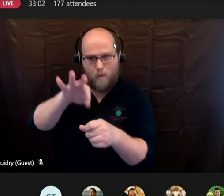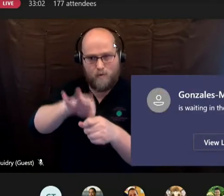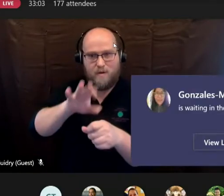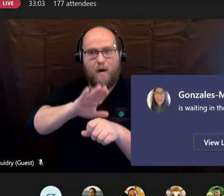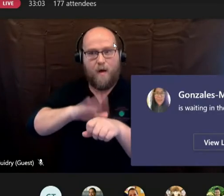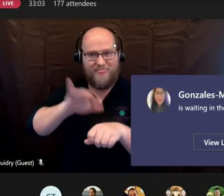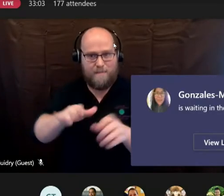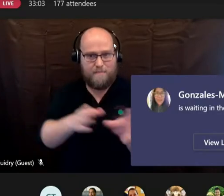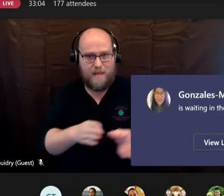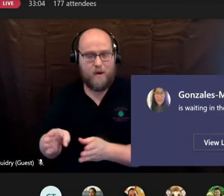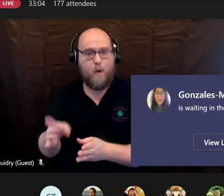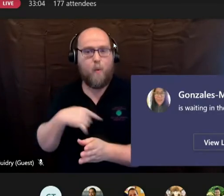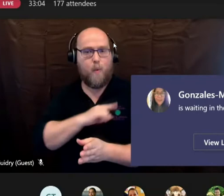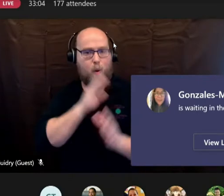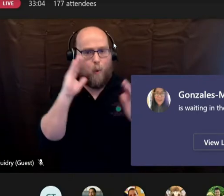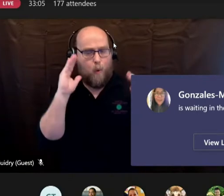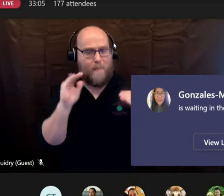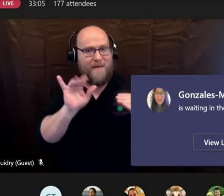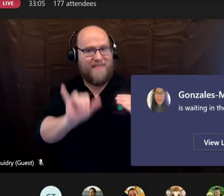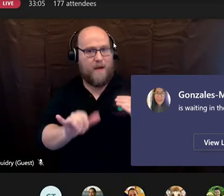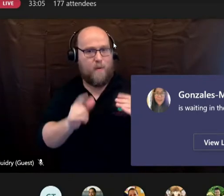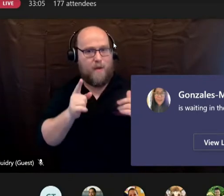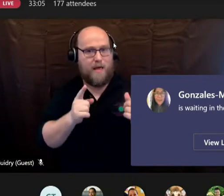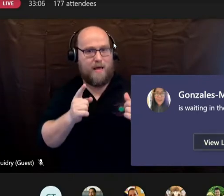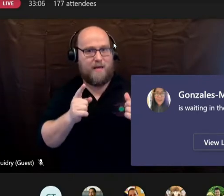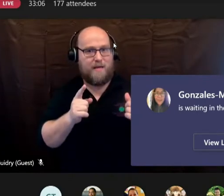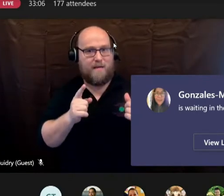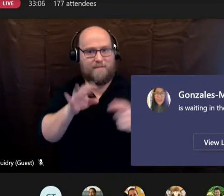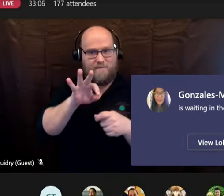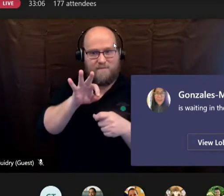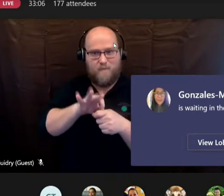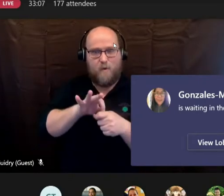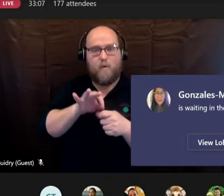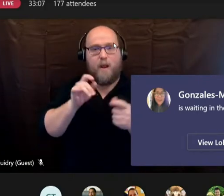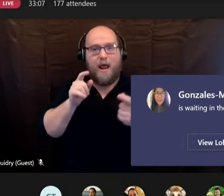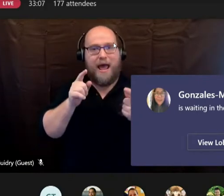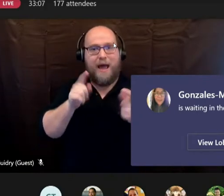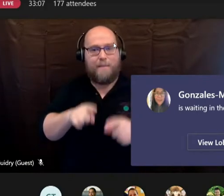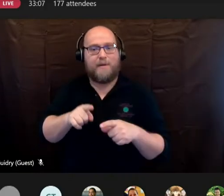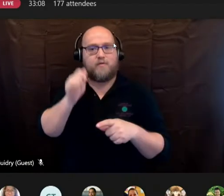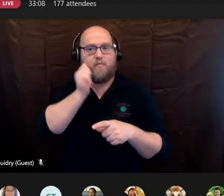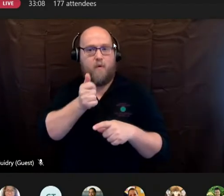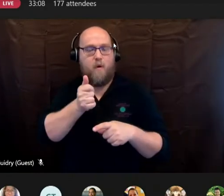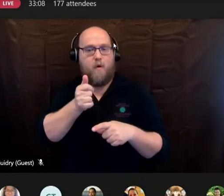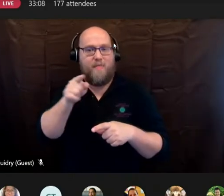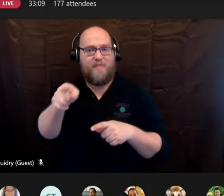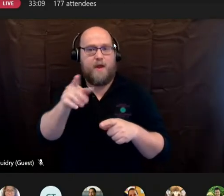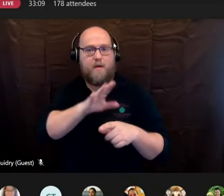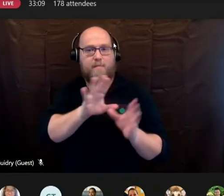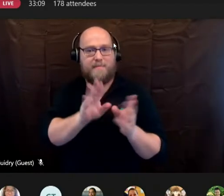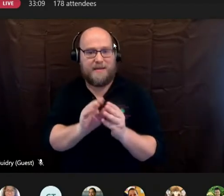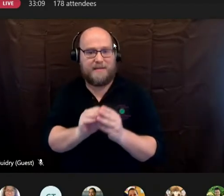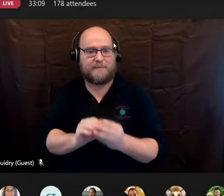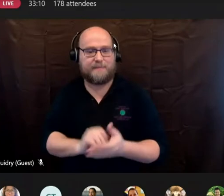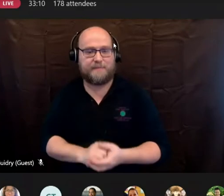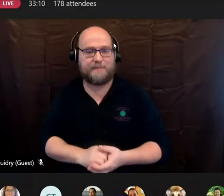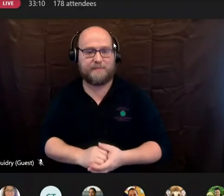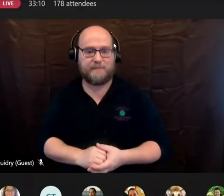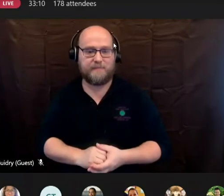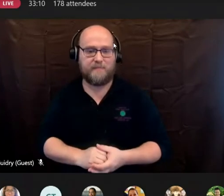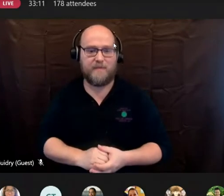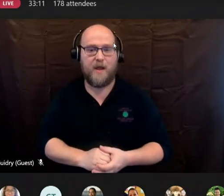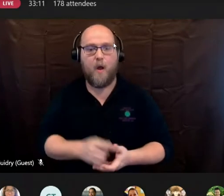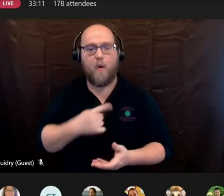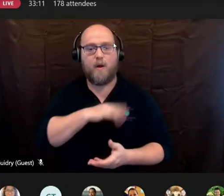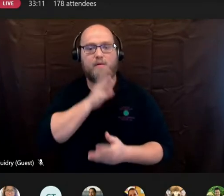Across that action and across the conversation we'll have tonight, we're going to talk about major themes. I'm going to introduce the themes broadly,